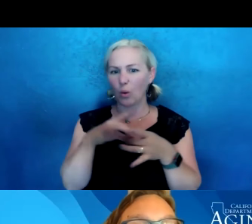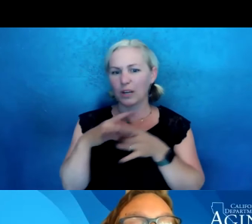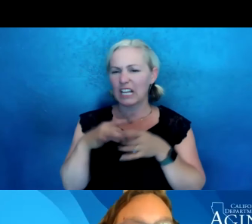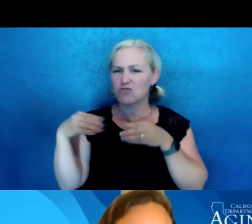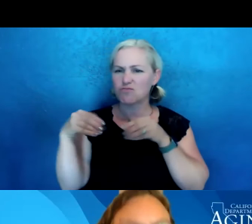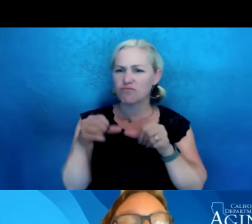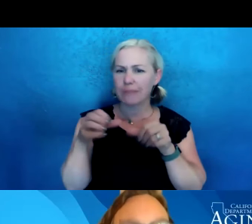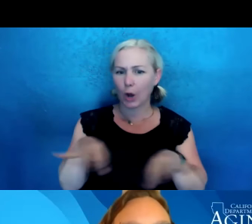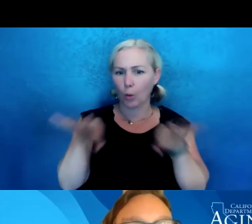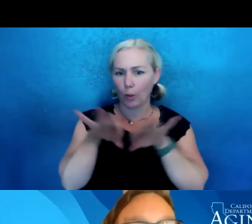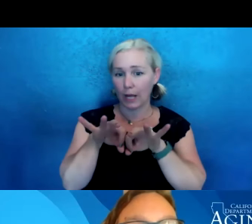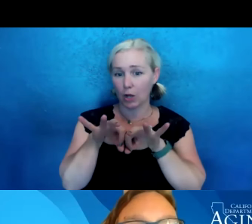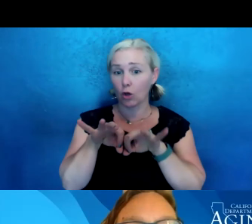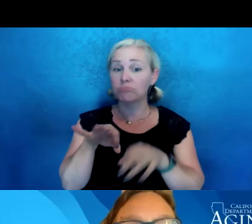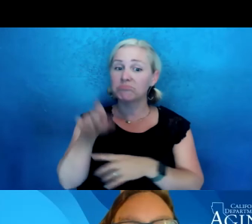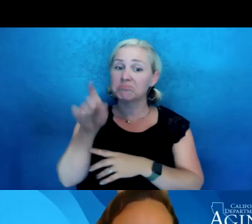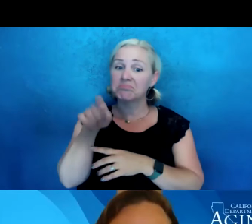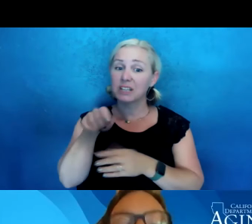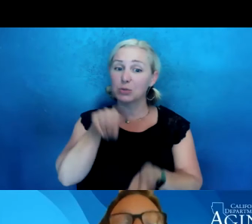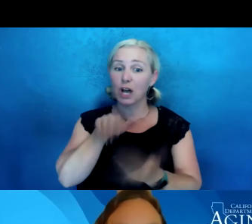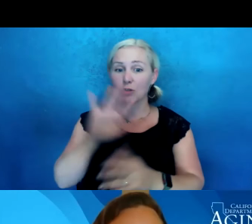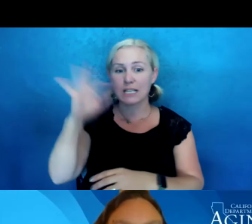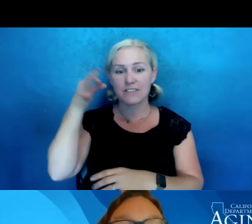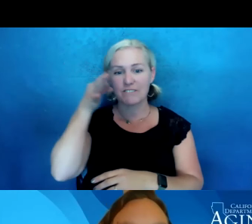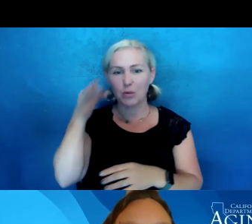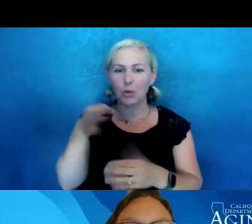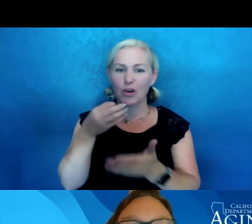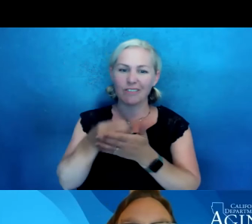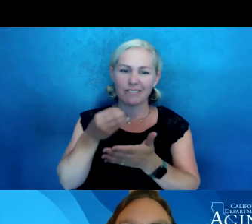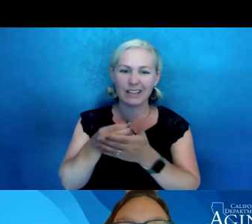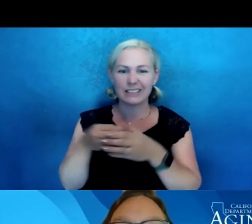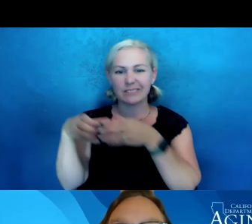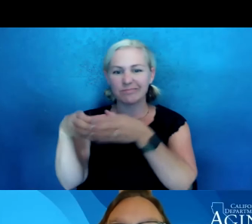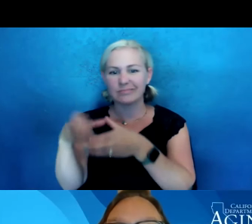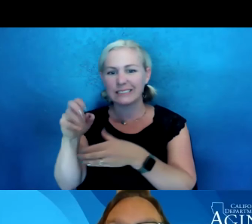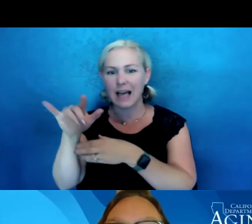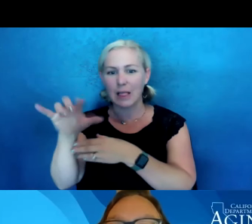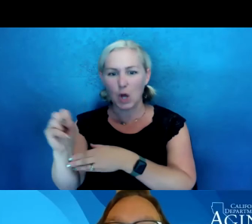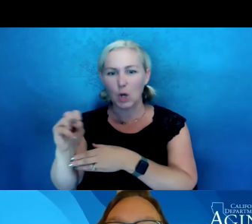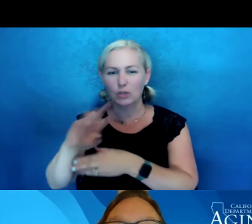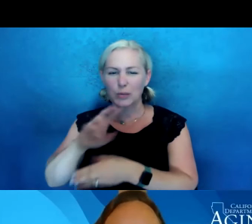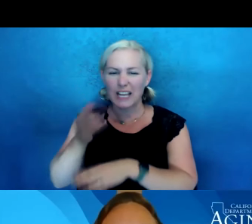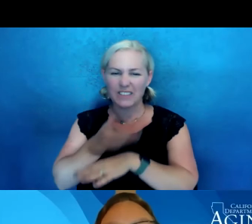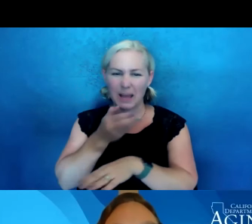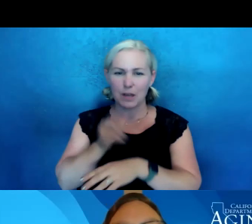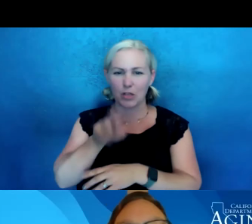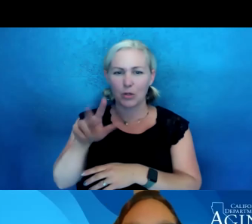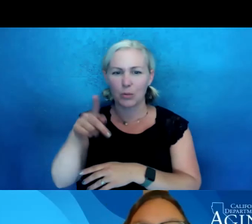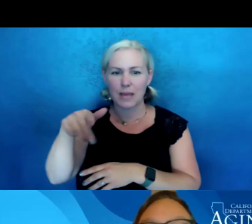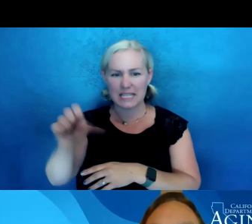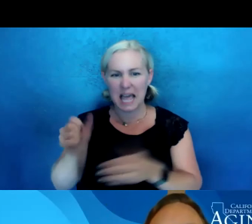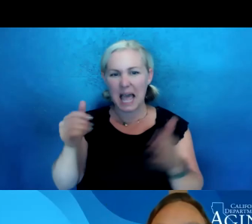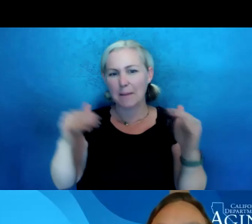is critical. We'll need to address federal funding silos. Revamping the 33 PSA model must balance this with local